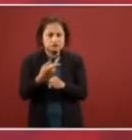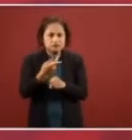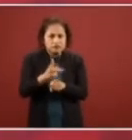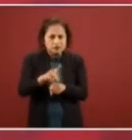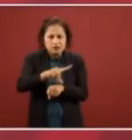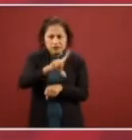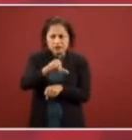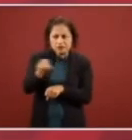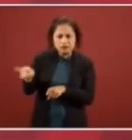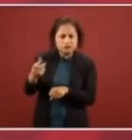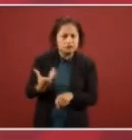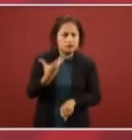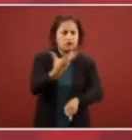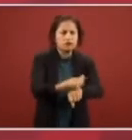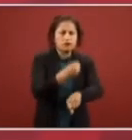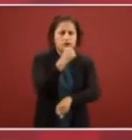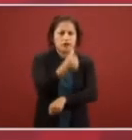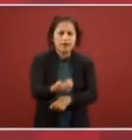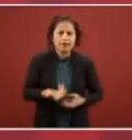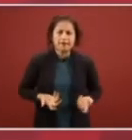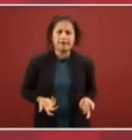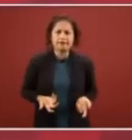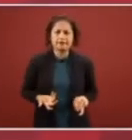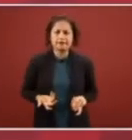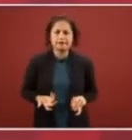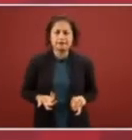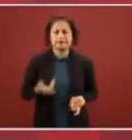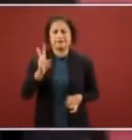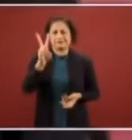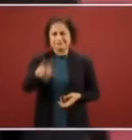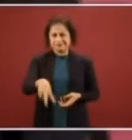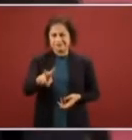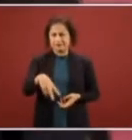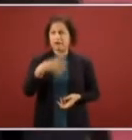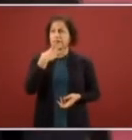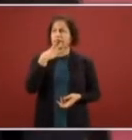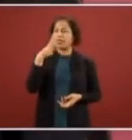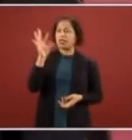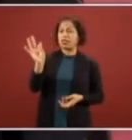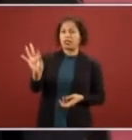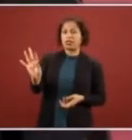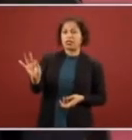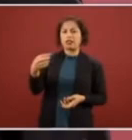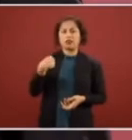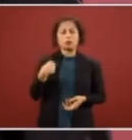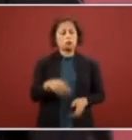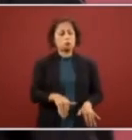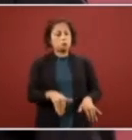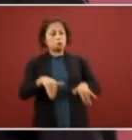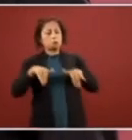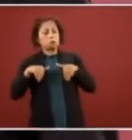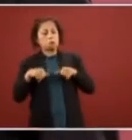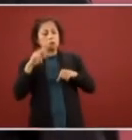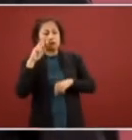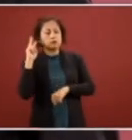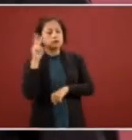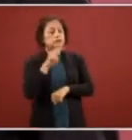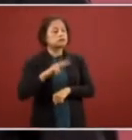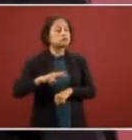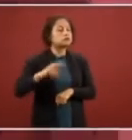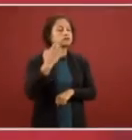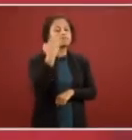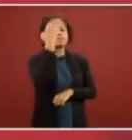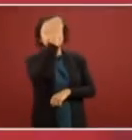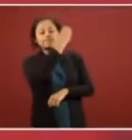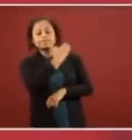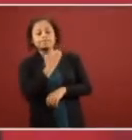not transforming the reality. Es muy cómodo. It is very convenient. Hacer análisis de la realidad. To and comfortable to